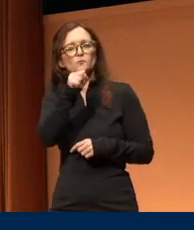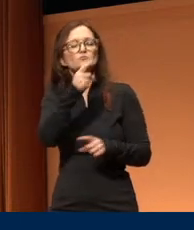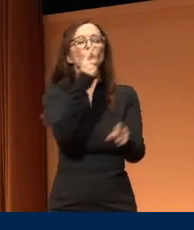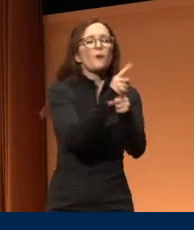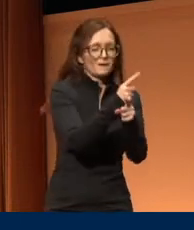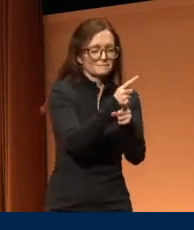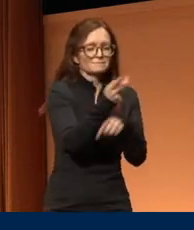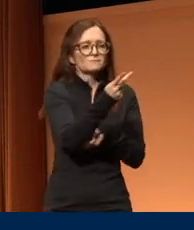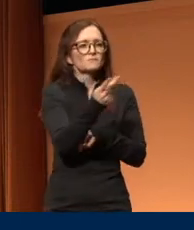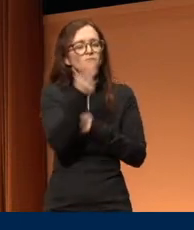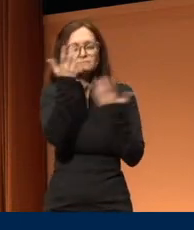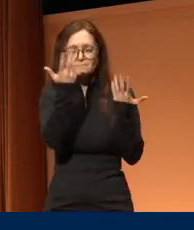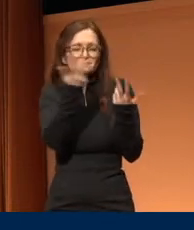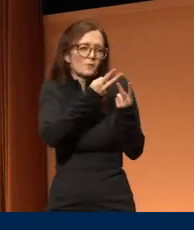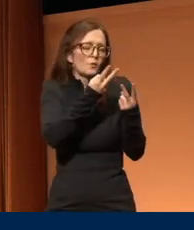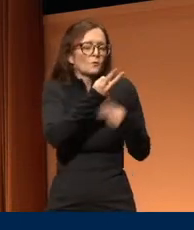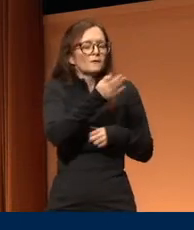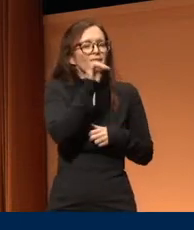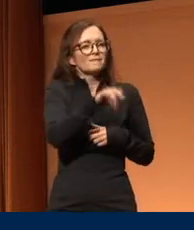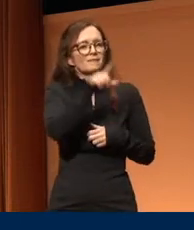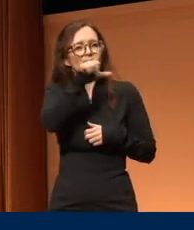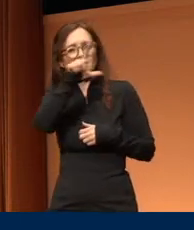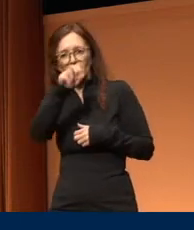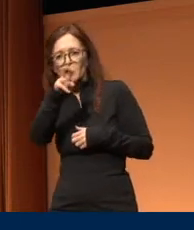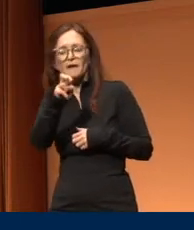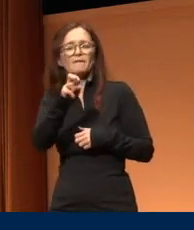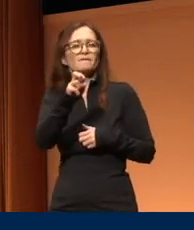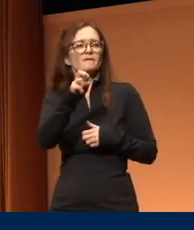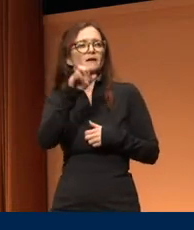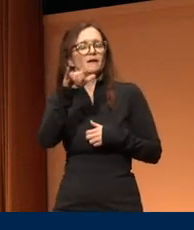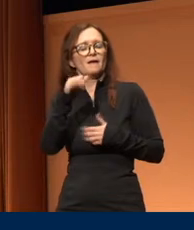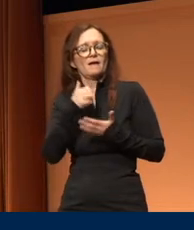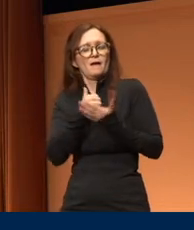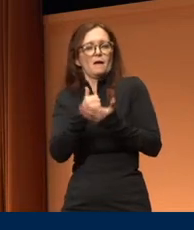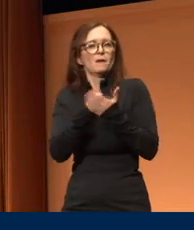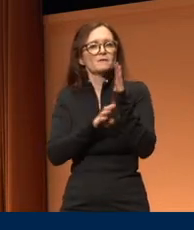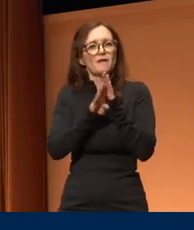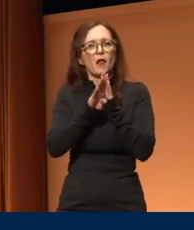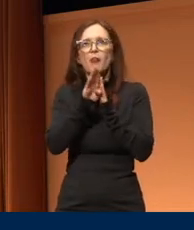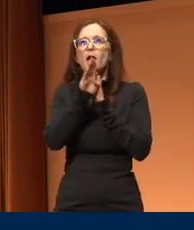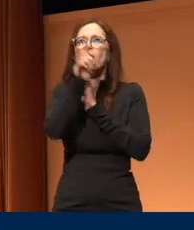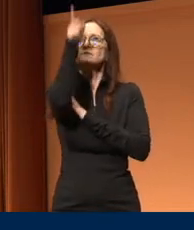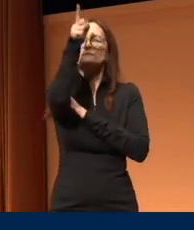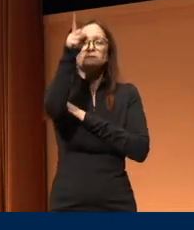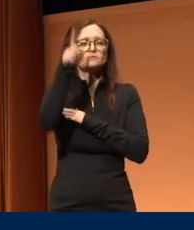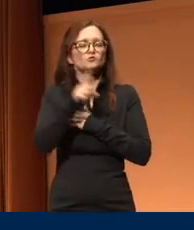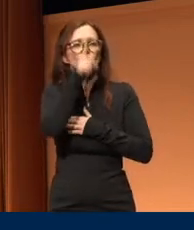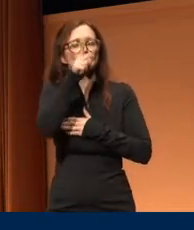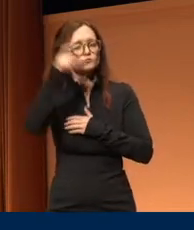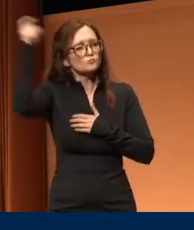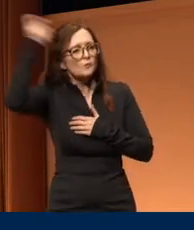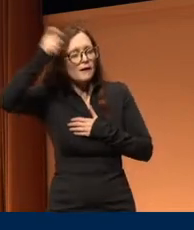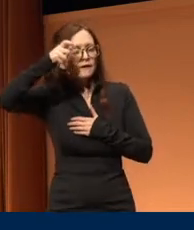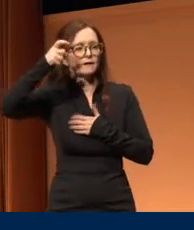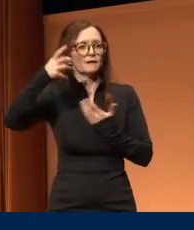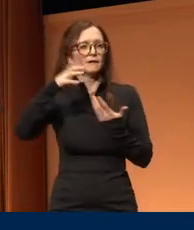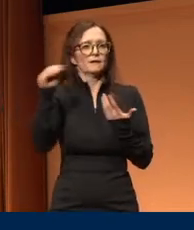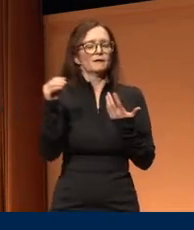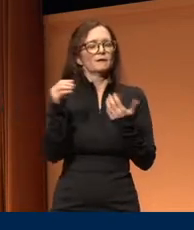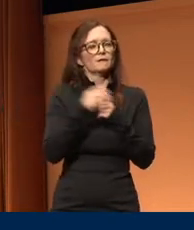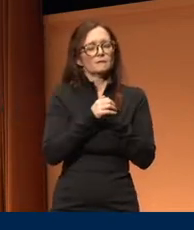right, respectively, that love is a ladder to truth, and that unlocking truth or wisdom also means